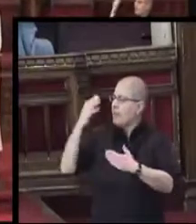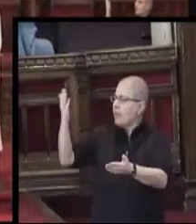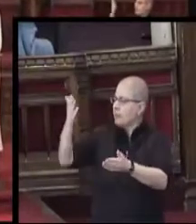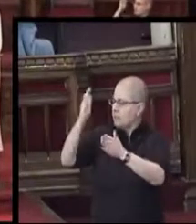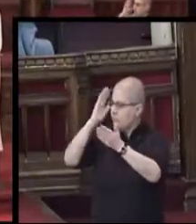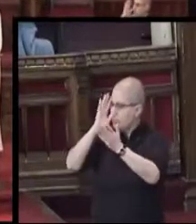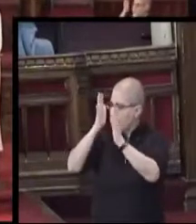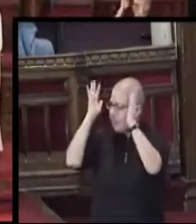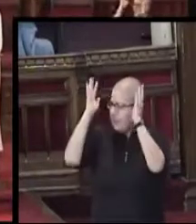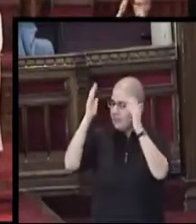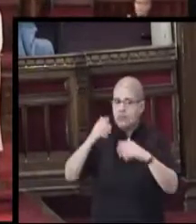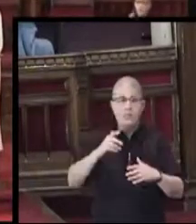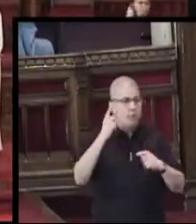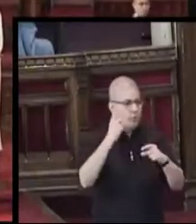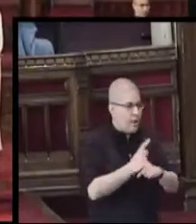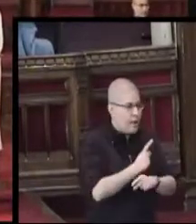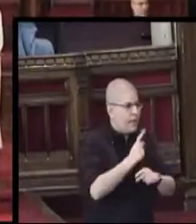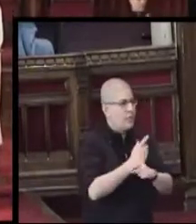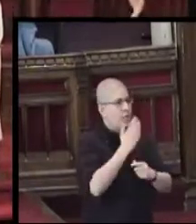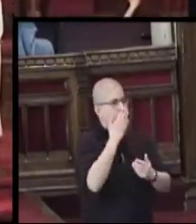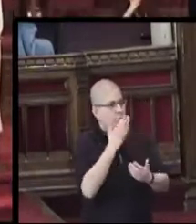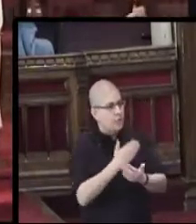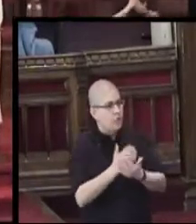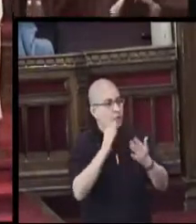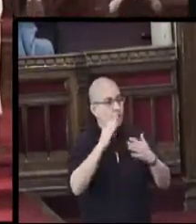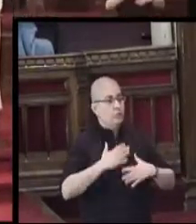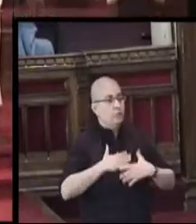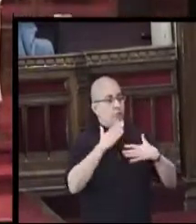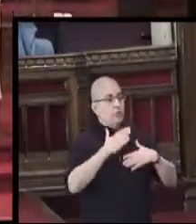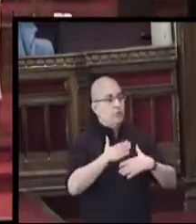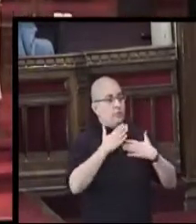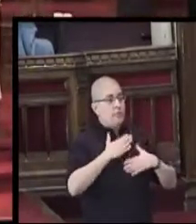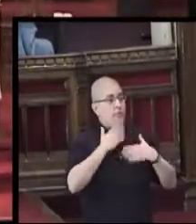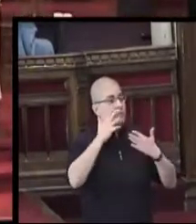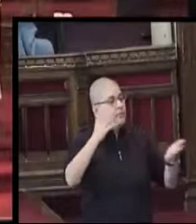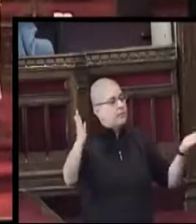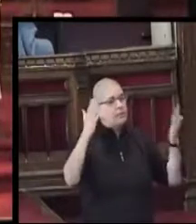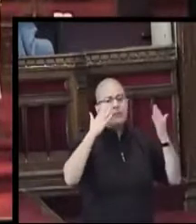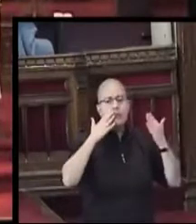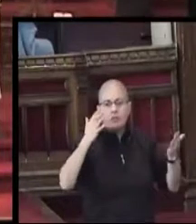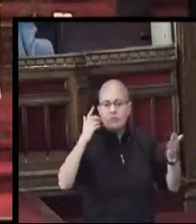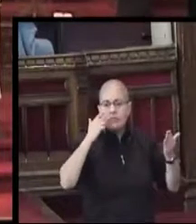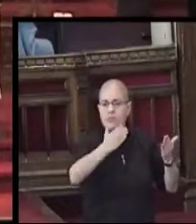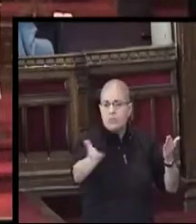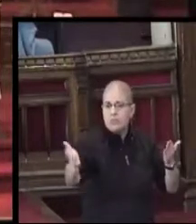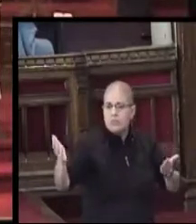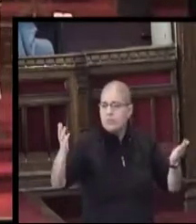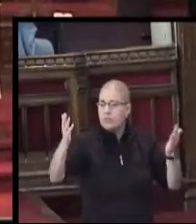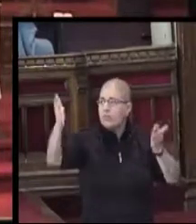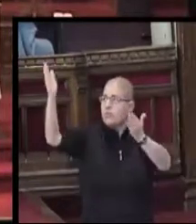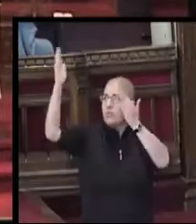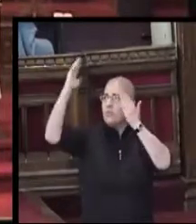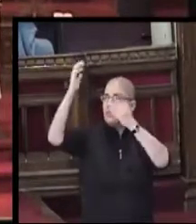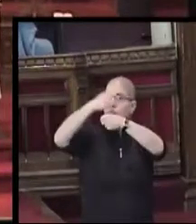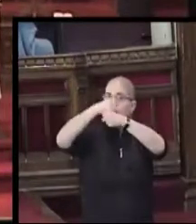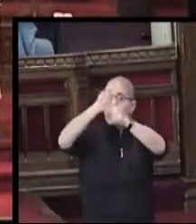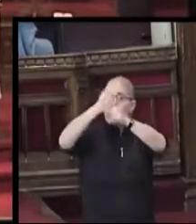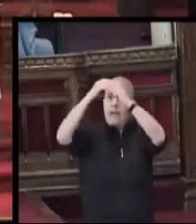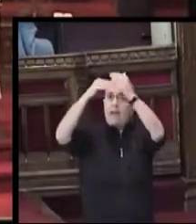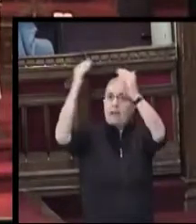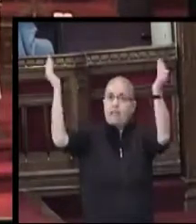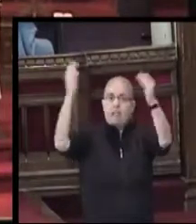It is a right and good and joyful thing always and everywhere to give thanks to you, loving God, creator of heaven and